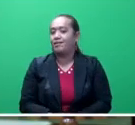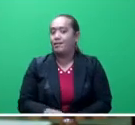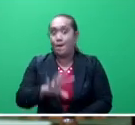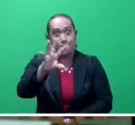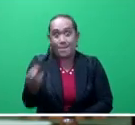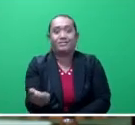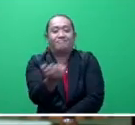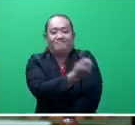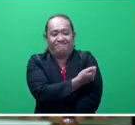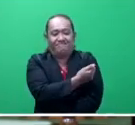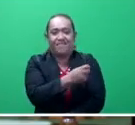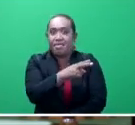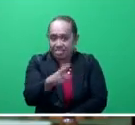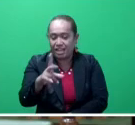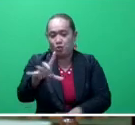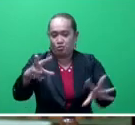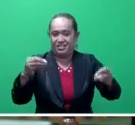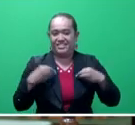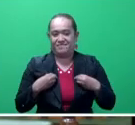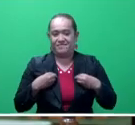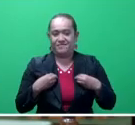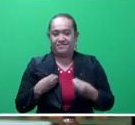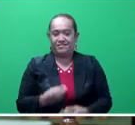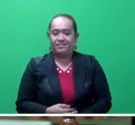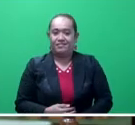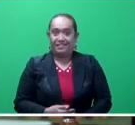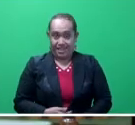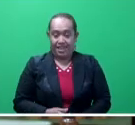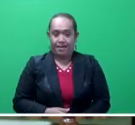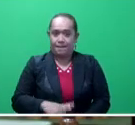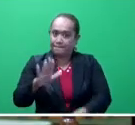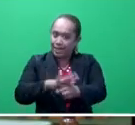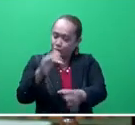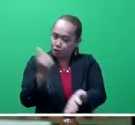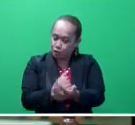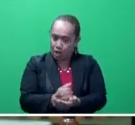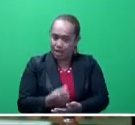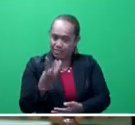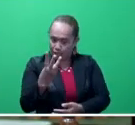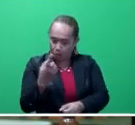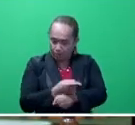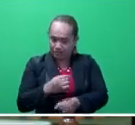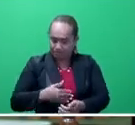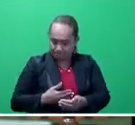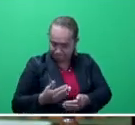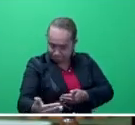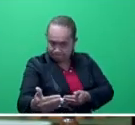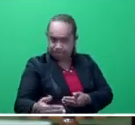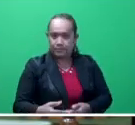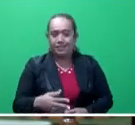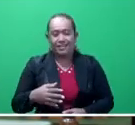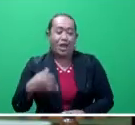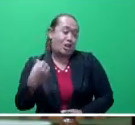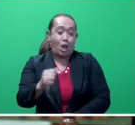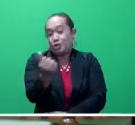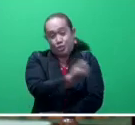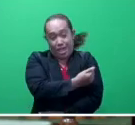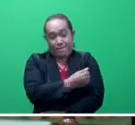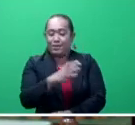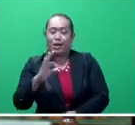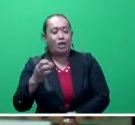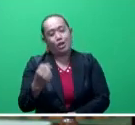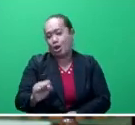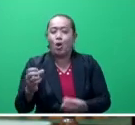now to ensure that they get at least the first dose of the COVID-19 vaccine. No jabs, no unemployment